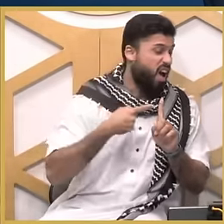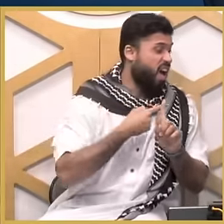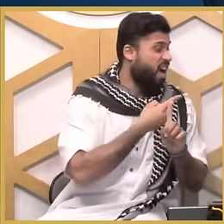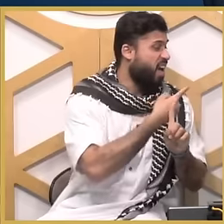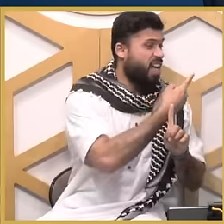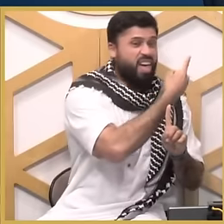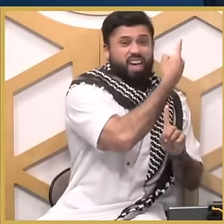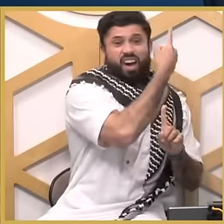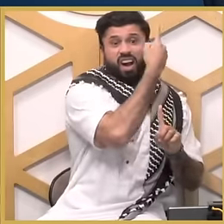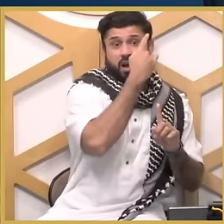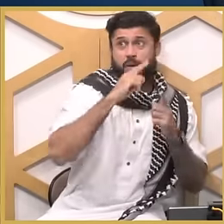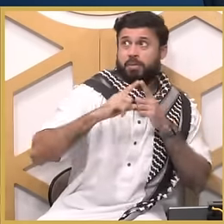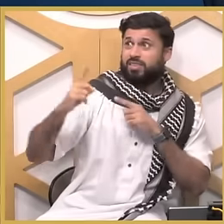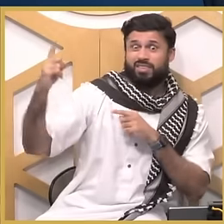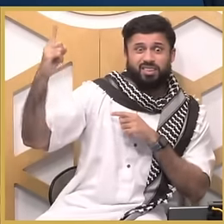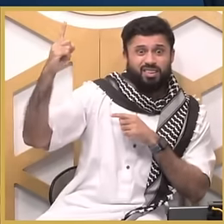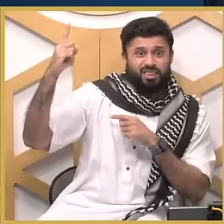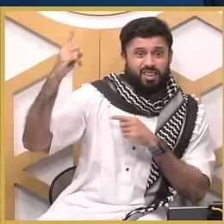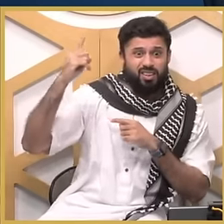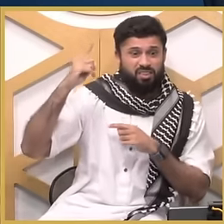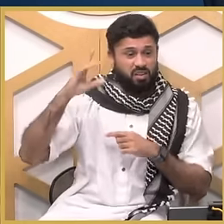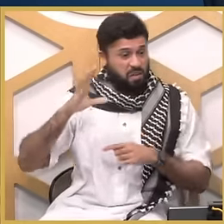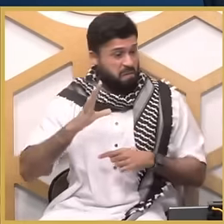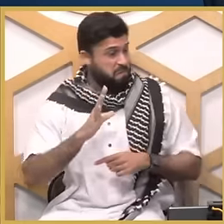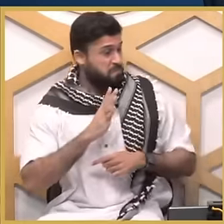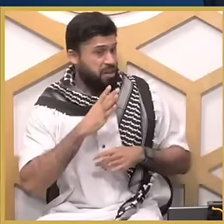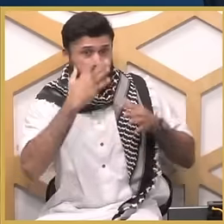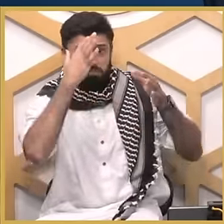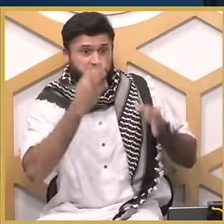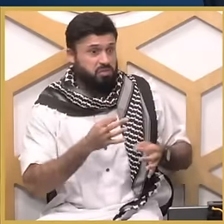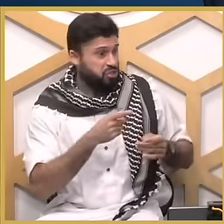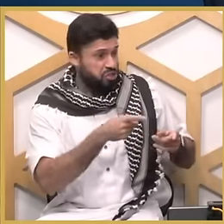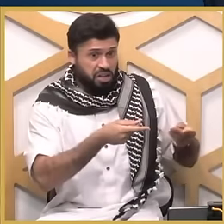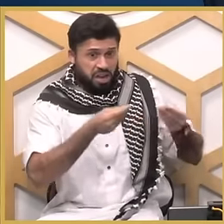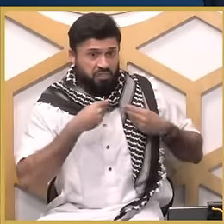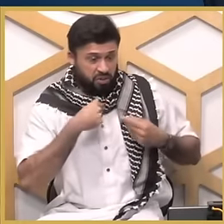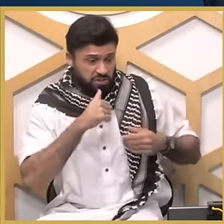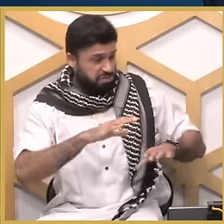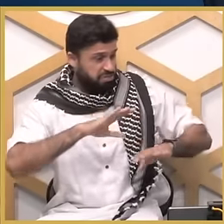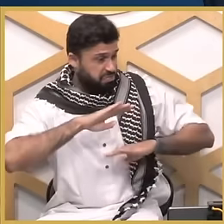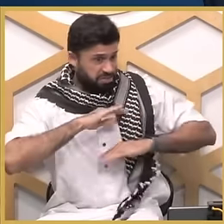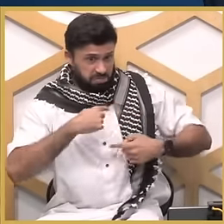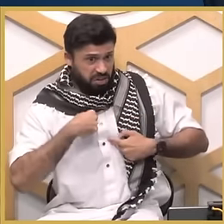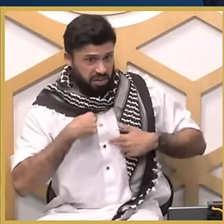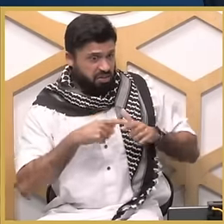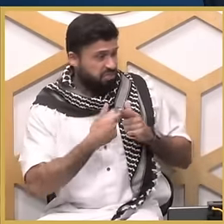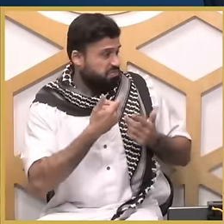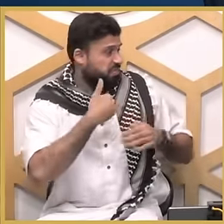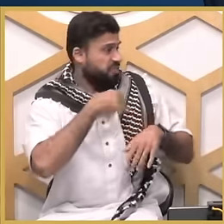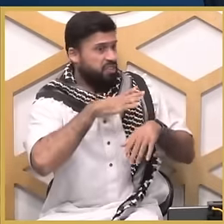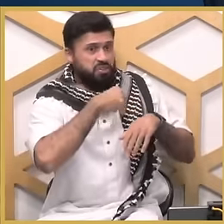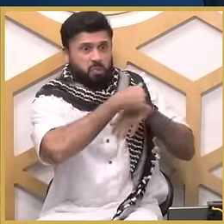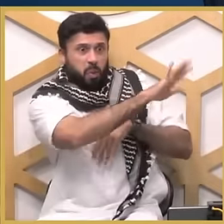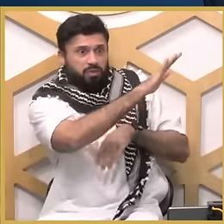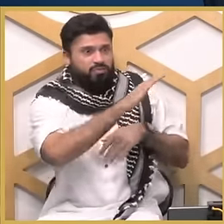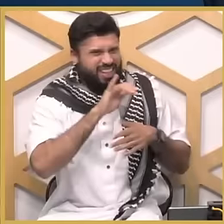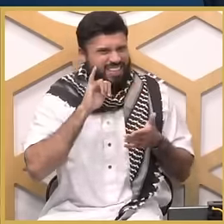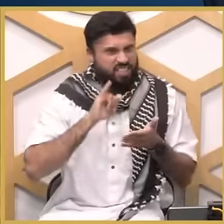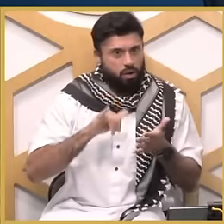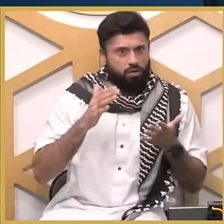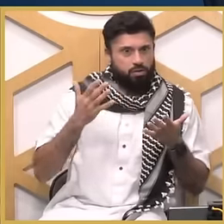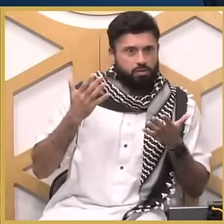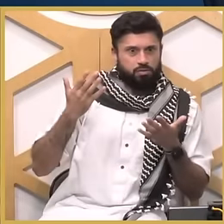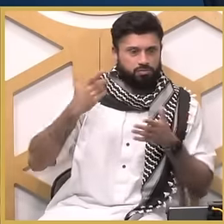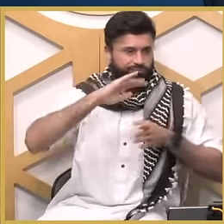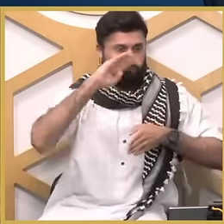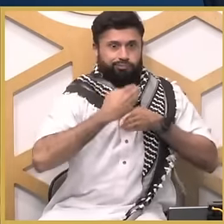let you go. He will forget about you as well too. And here's the thing. Imam ibn Qayyim rahimahullah says, look, that's not just, there's more even